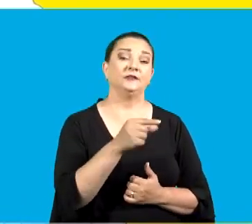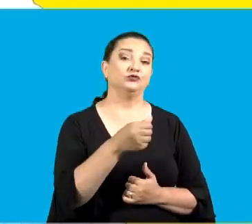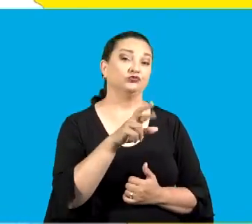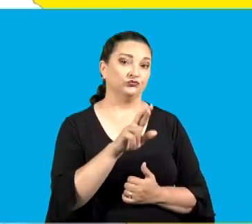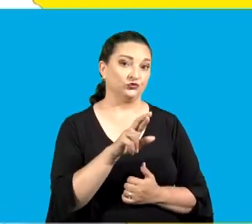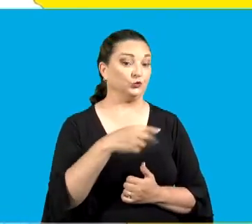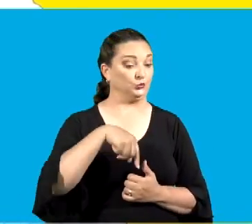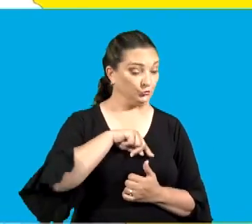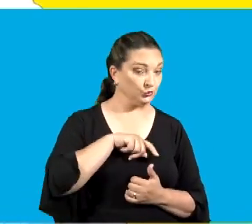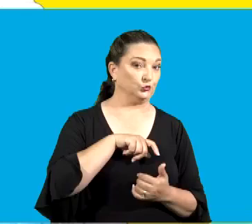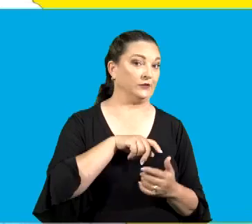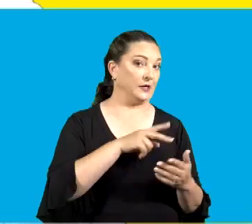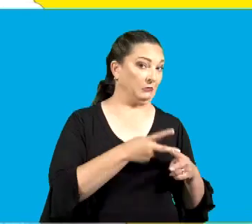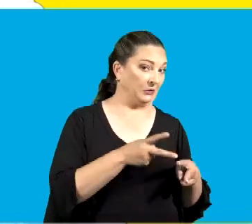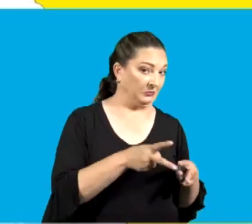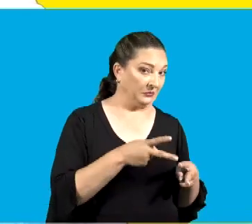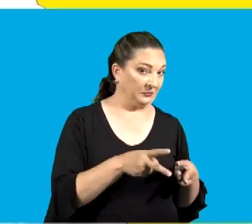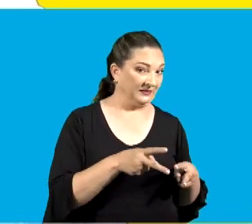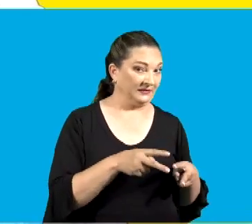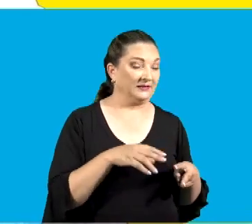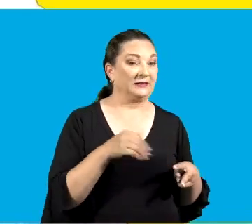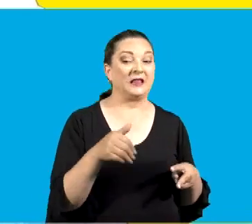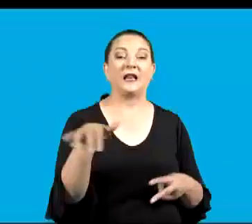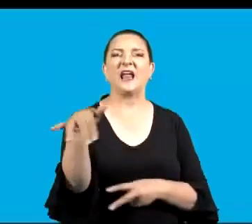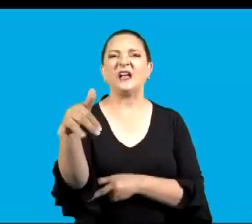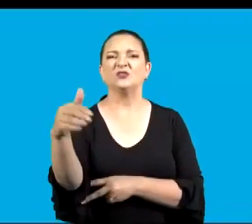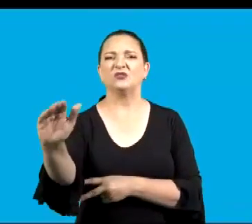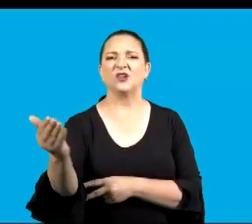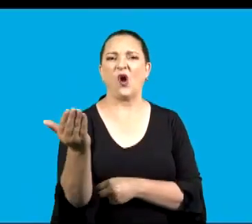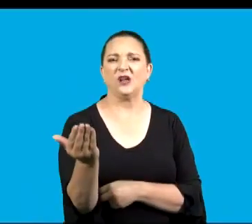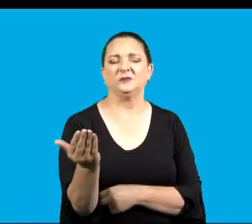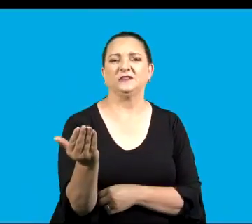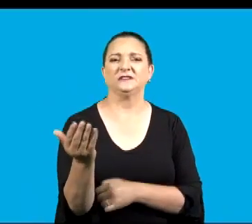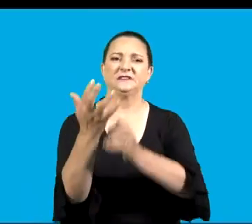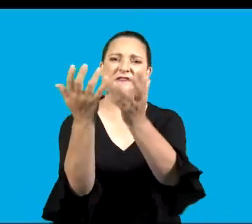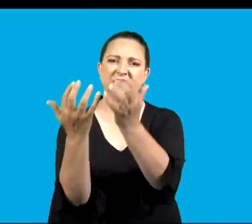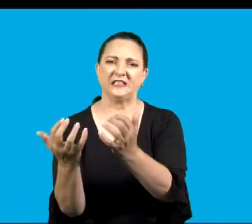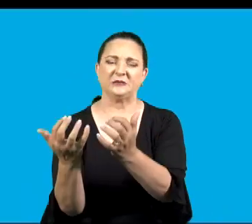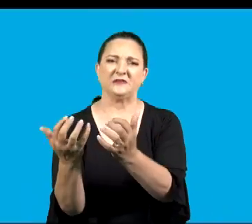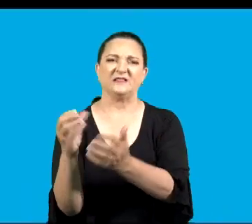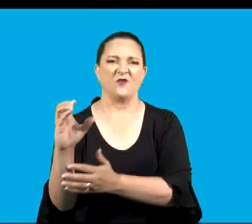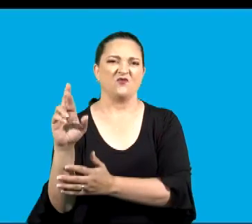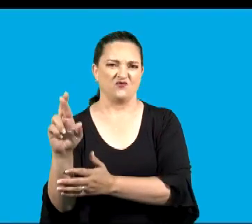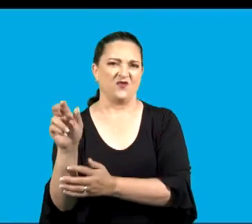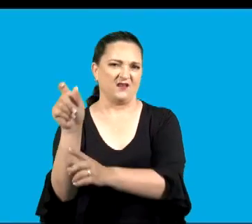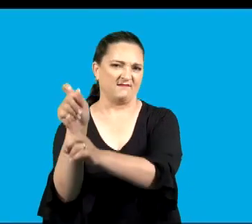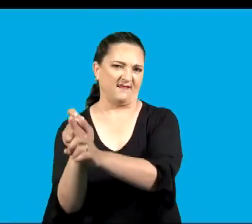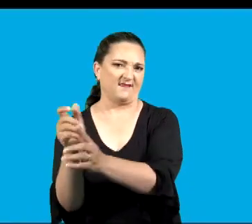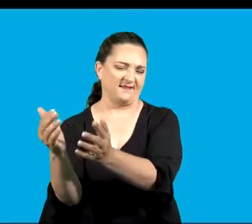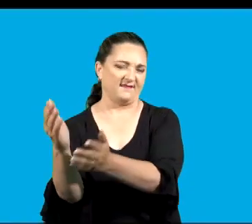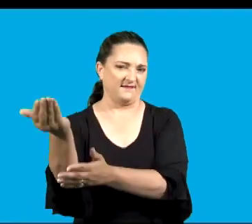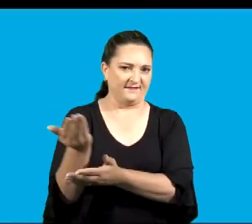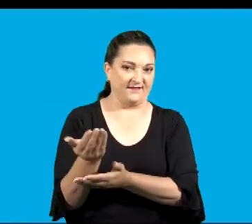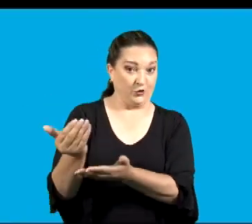are books prepared by us against the statement, which is an external document received from the creditor. The